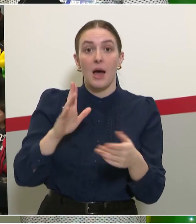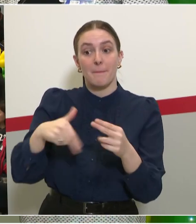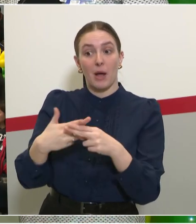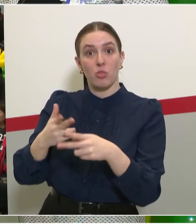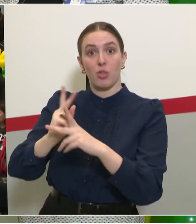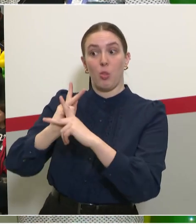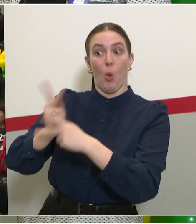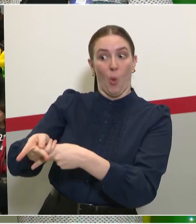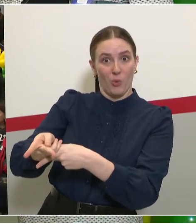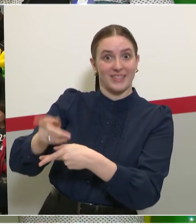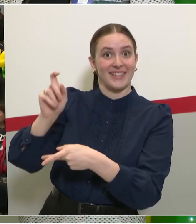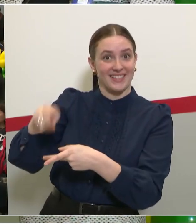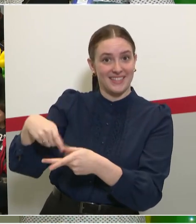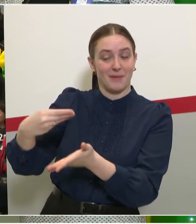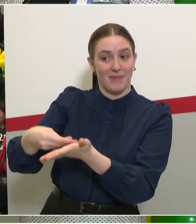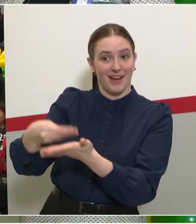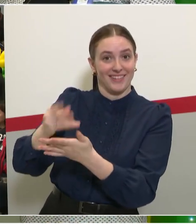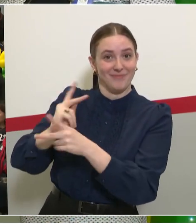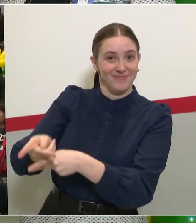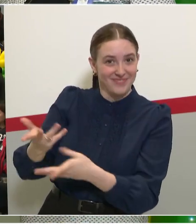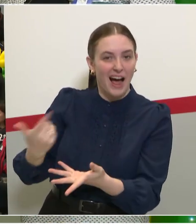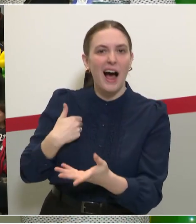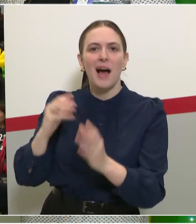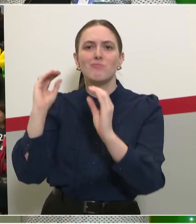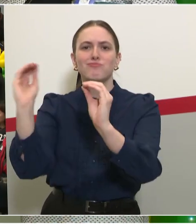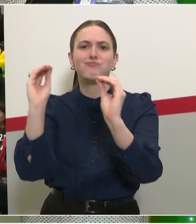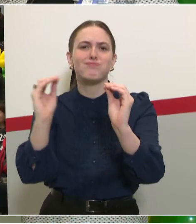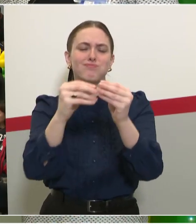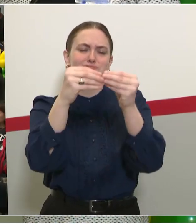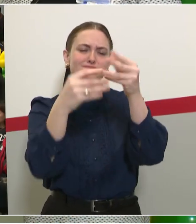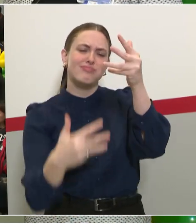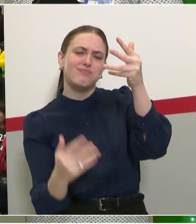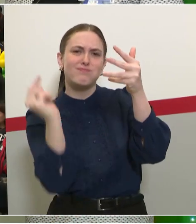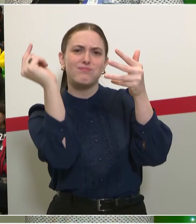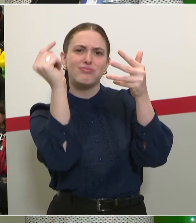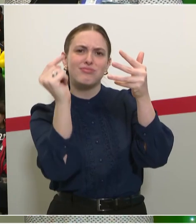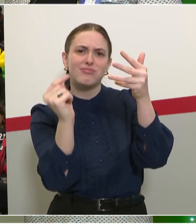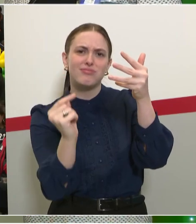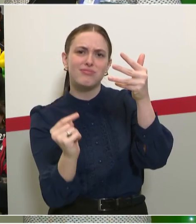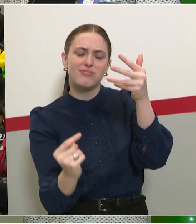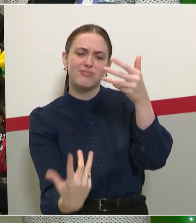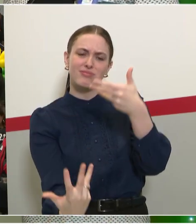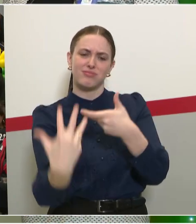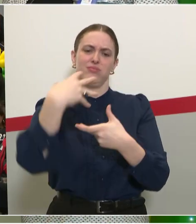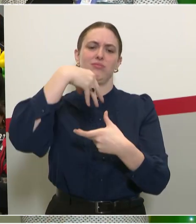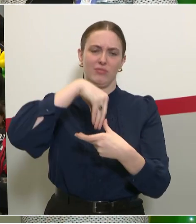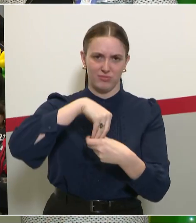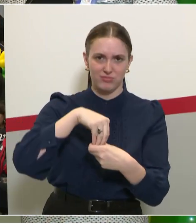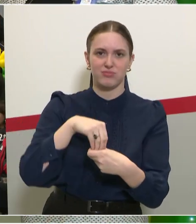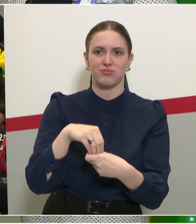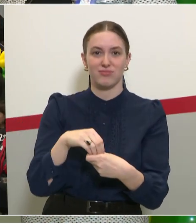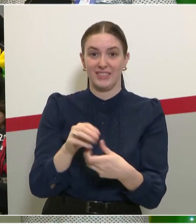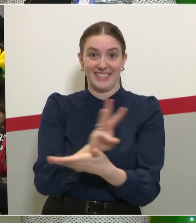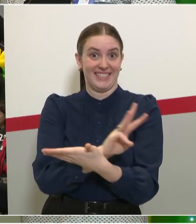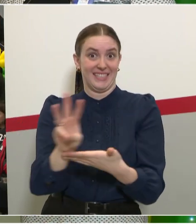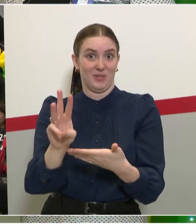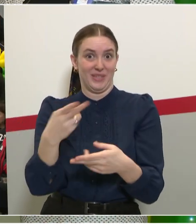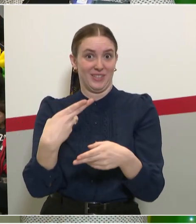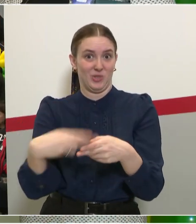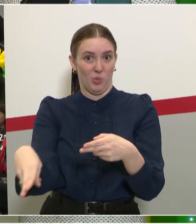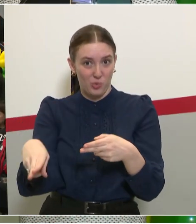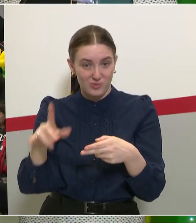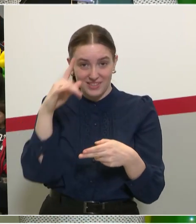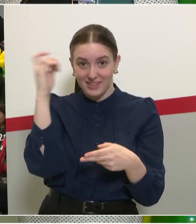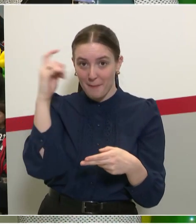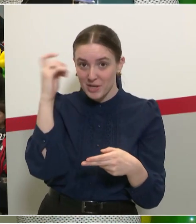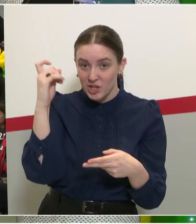they may have to take out. I'm teaching them all of these lessons, and I'm packing it into 6 weeks during the